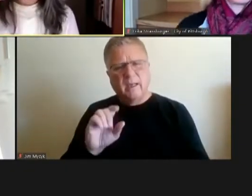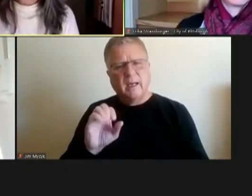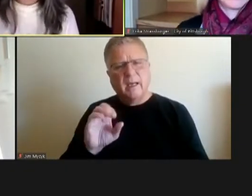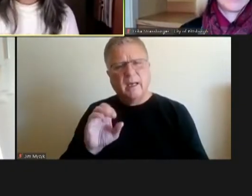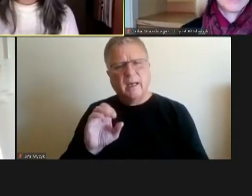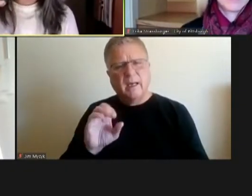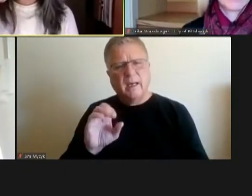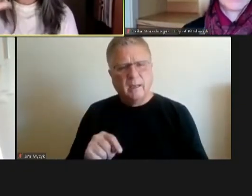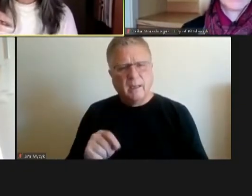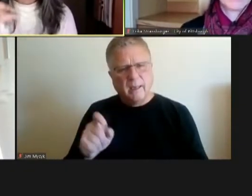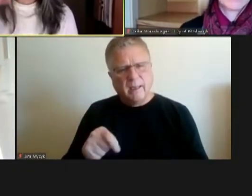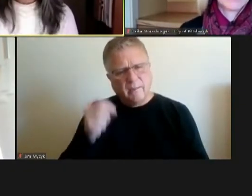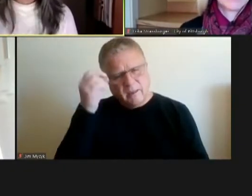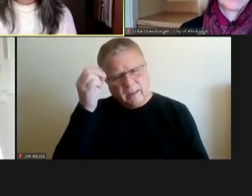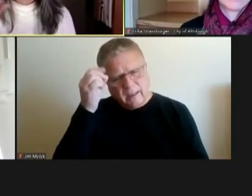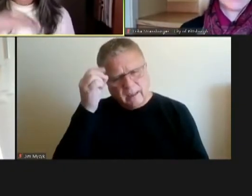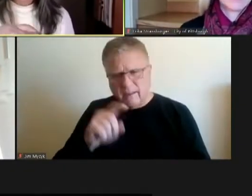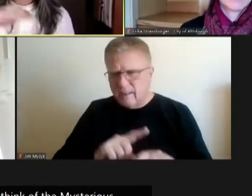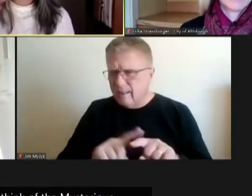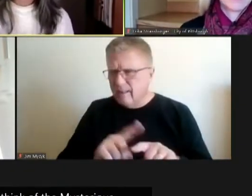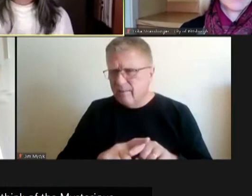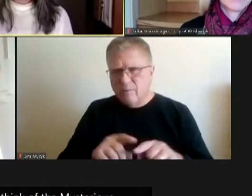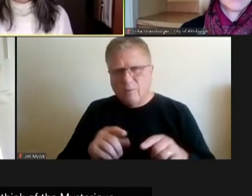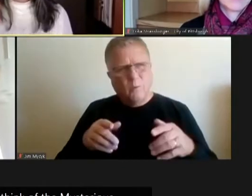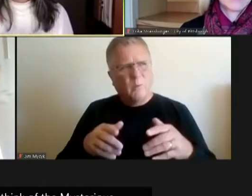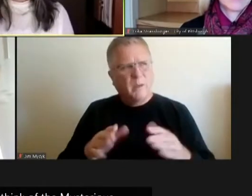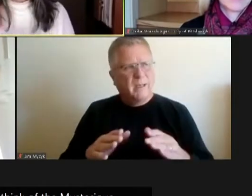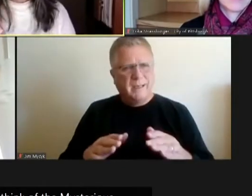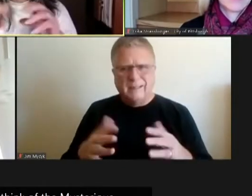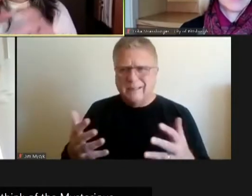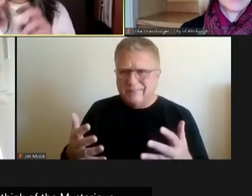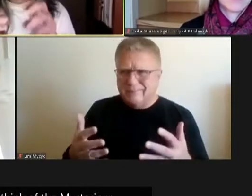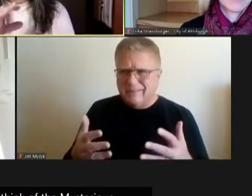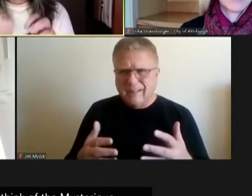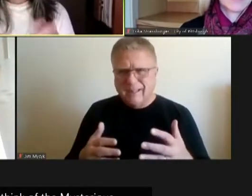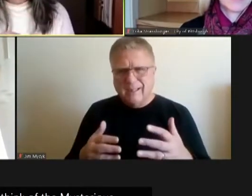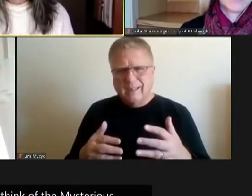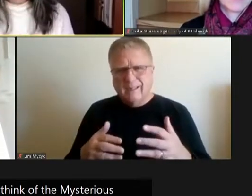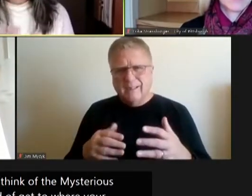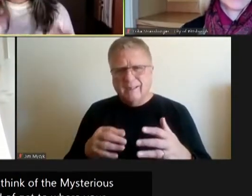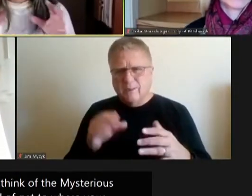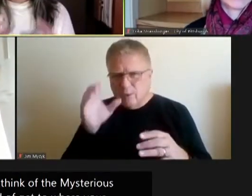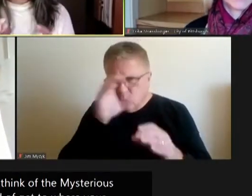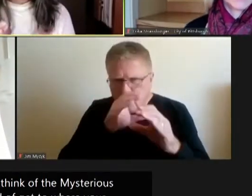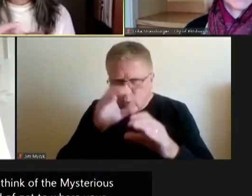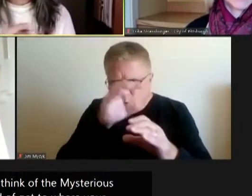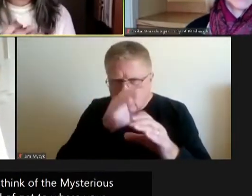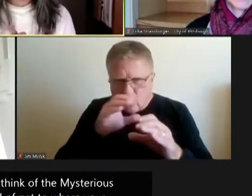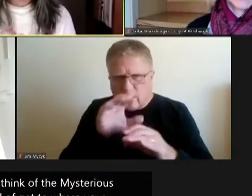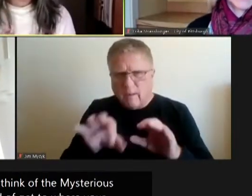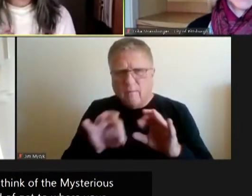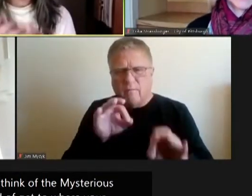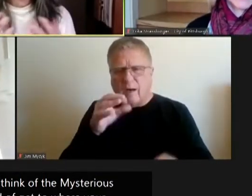always kind of think of them as GIS layers so that you can kind of get to where your hotspots are, but then are, you know, of course, causing